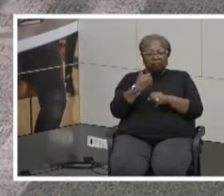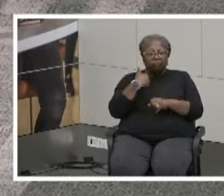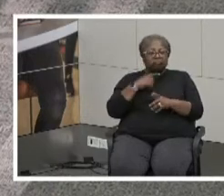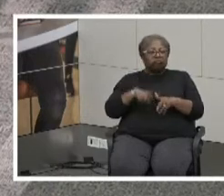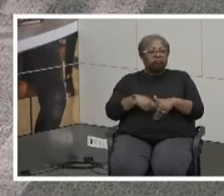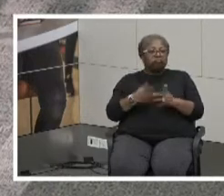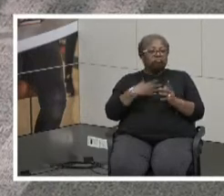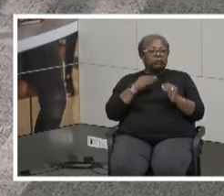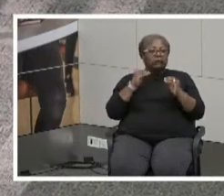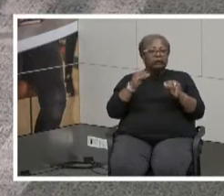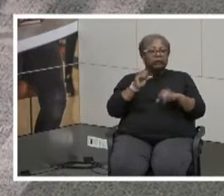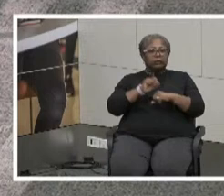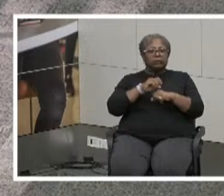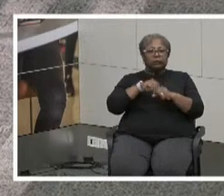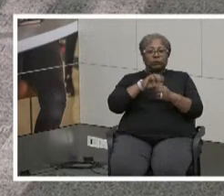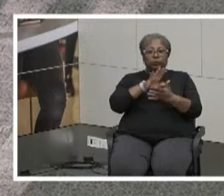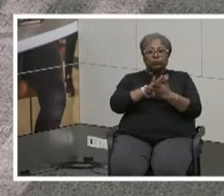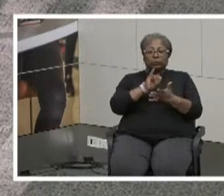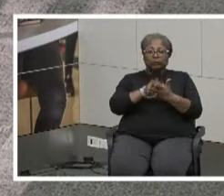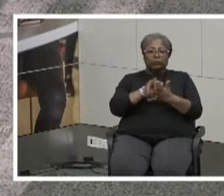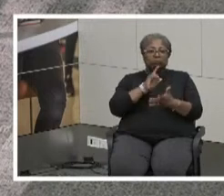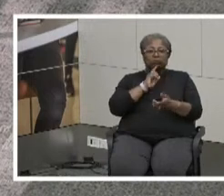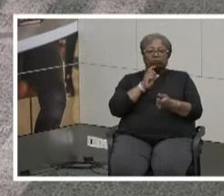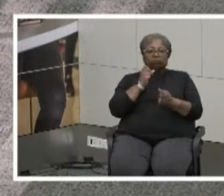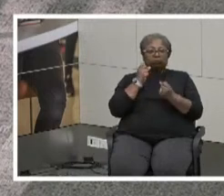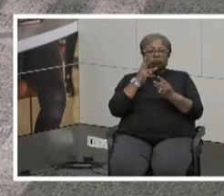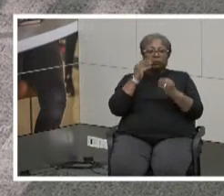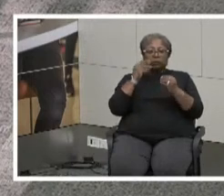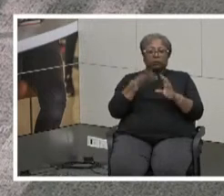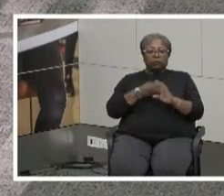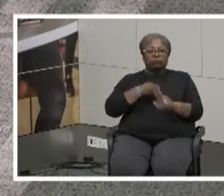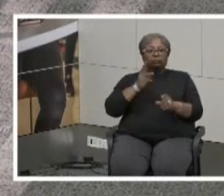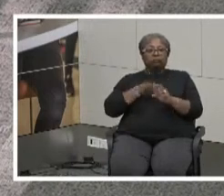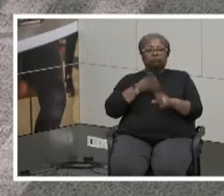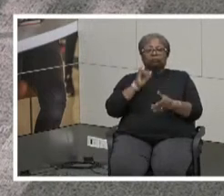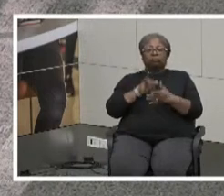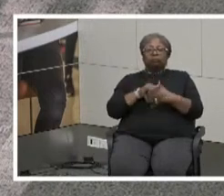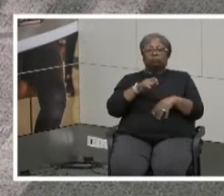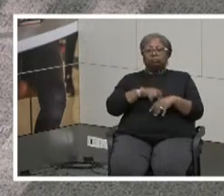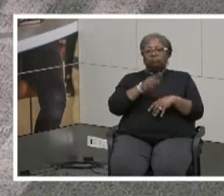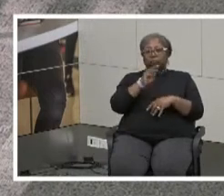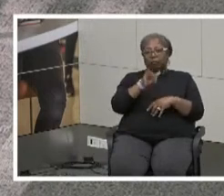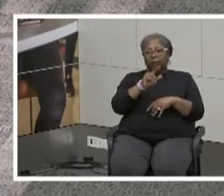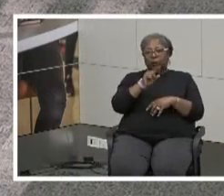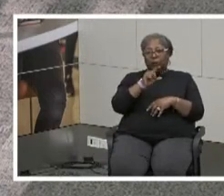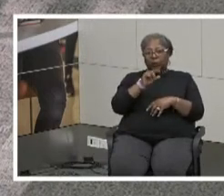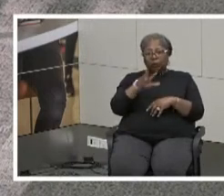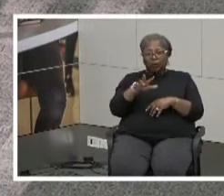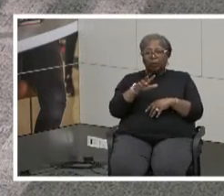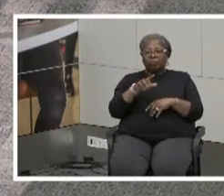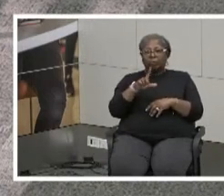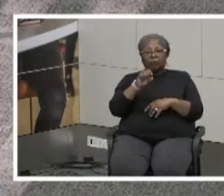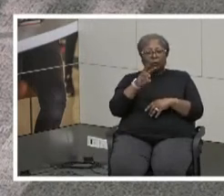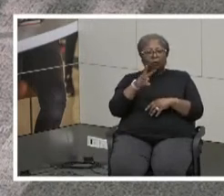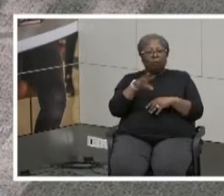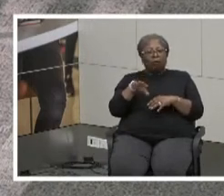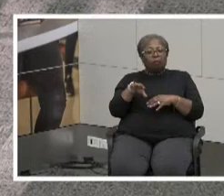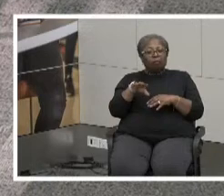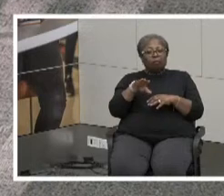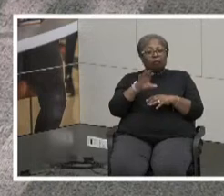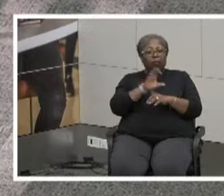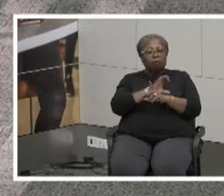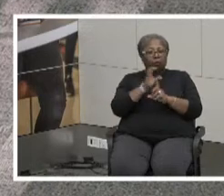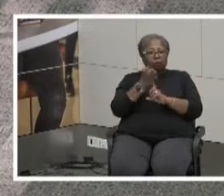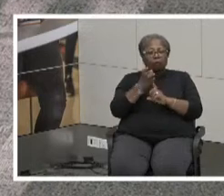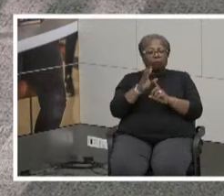began my teaching Journey at a school that had a revolving door of teachers between then and may 2023 a low performing culture was transformed